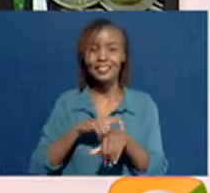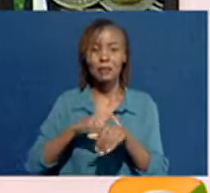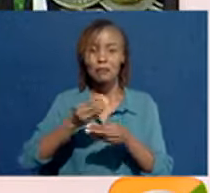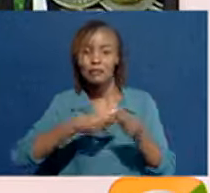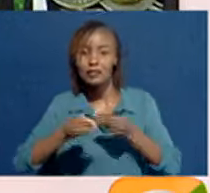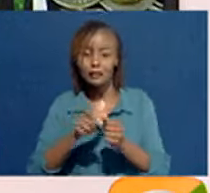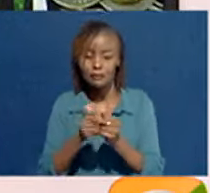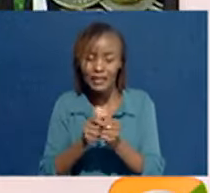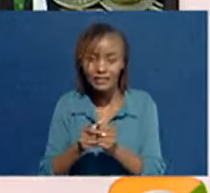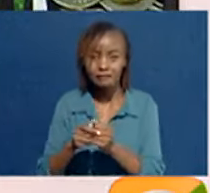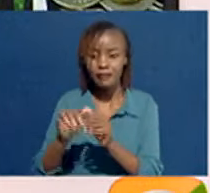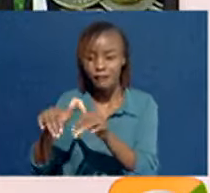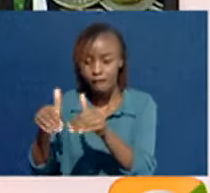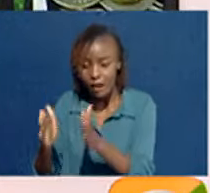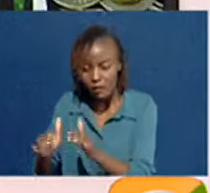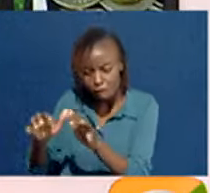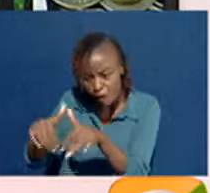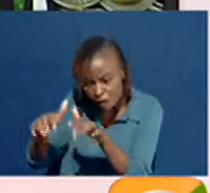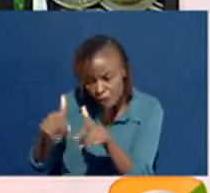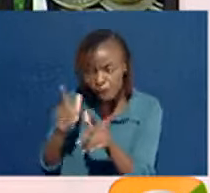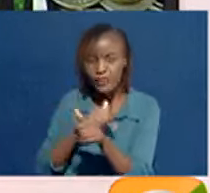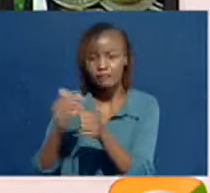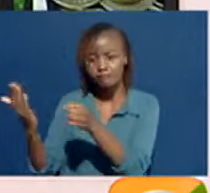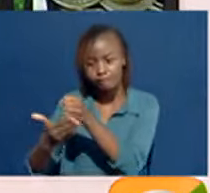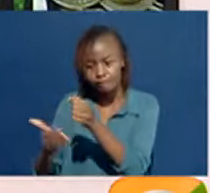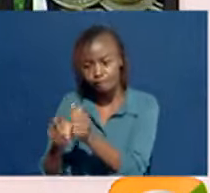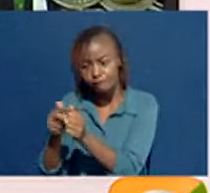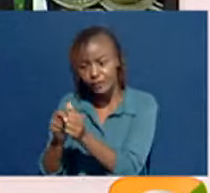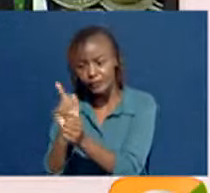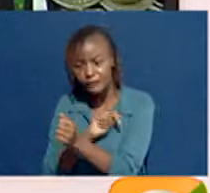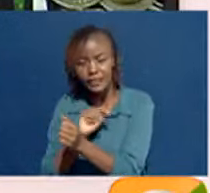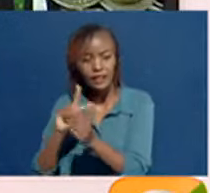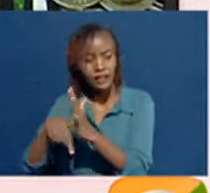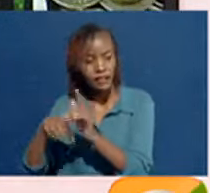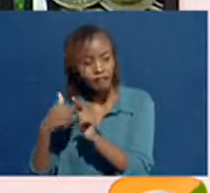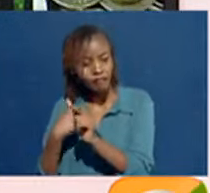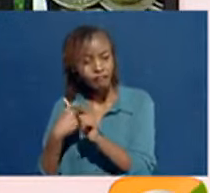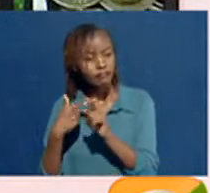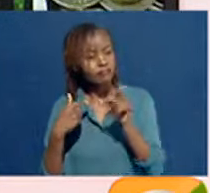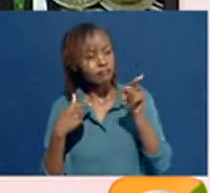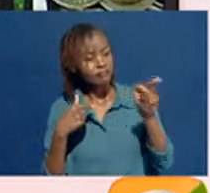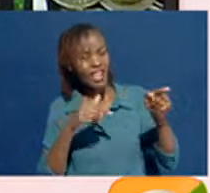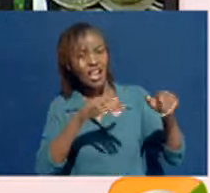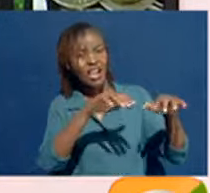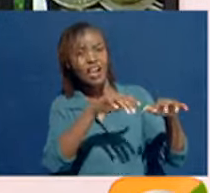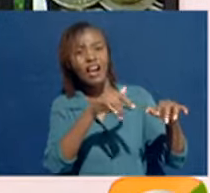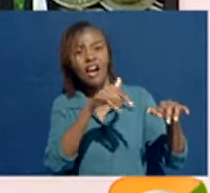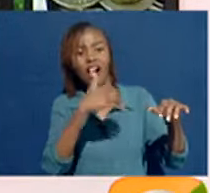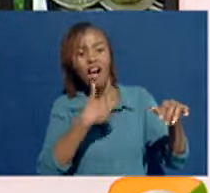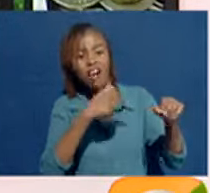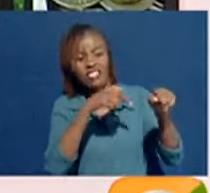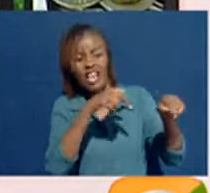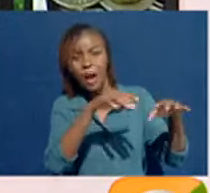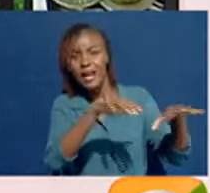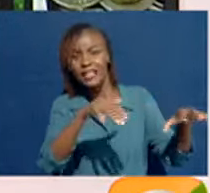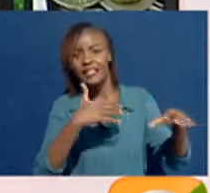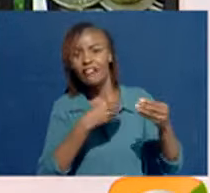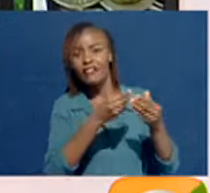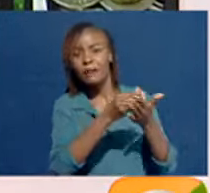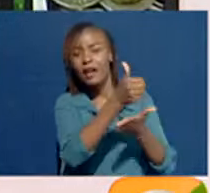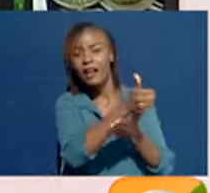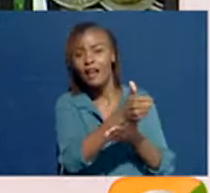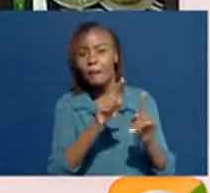has the commodity, which is maize, and there is a buyer at the other end of the chain, that's at the market. Now we have brokers who get the commodity from the